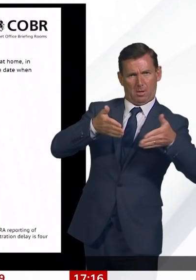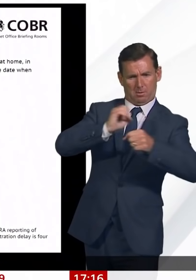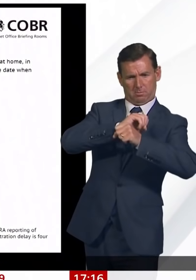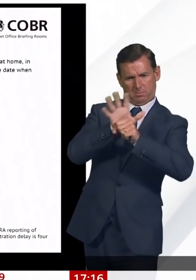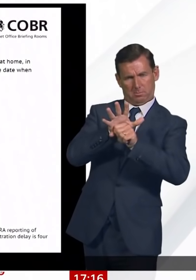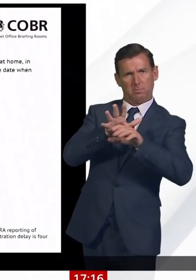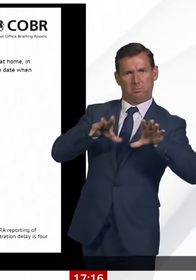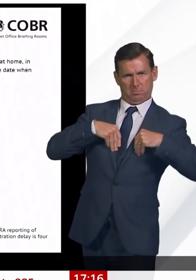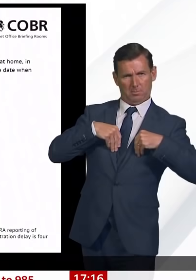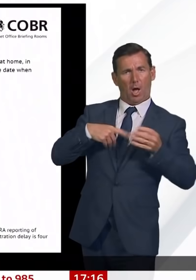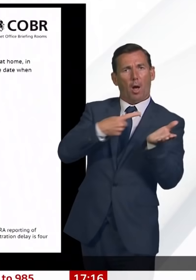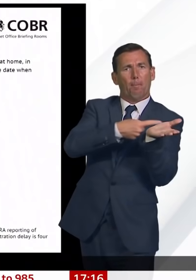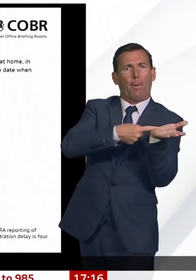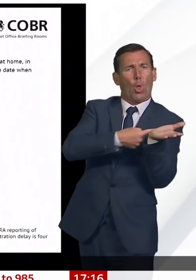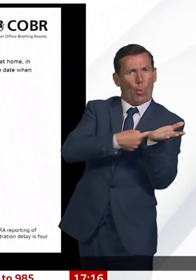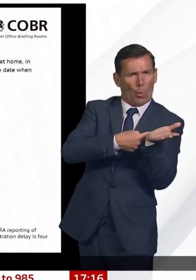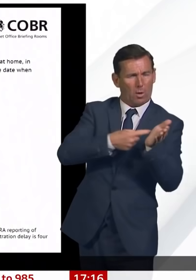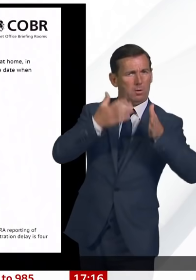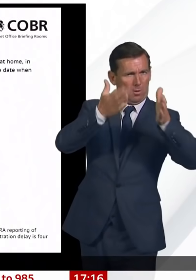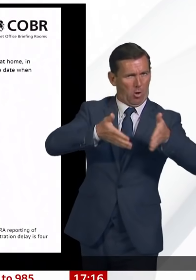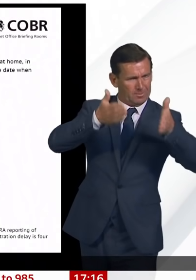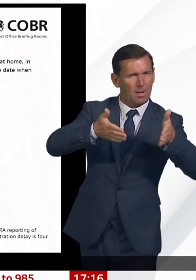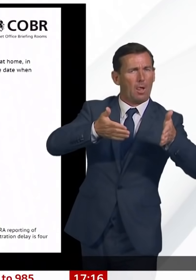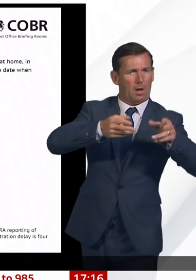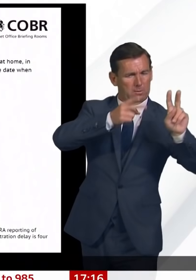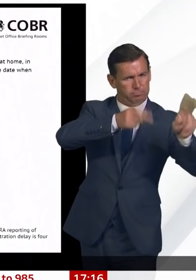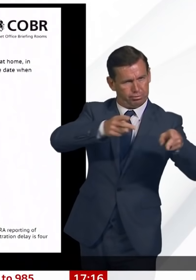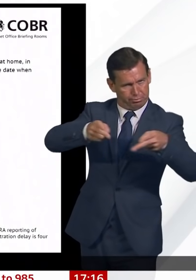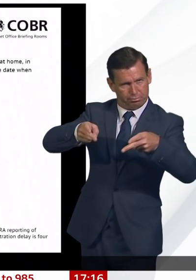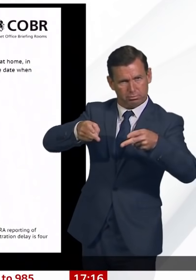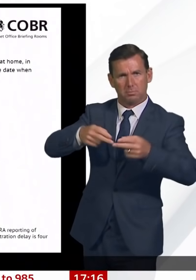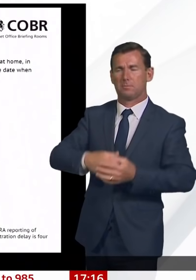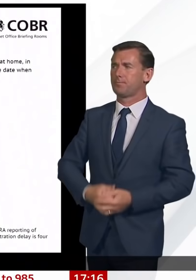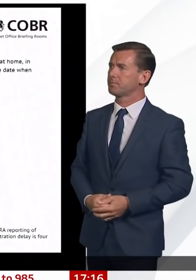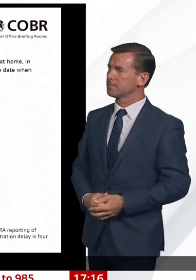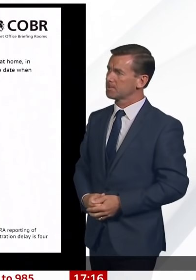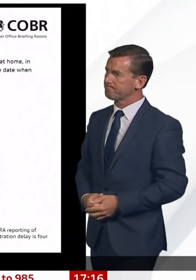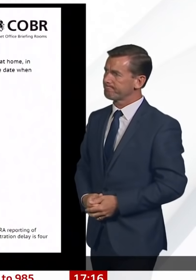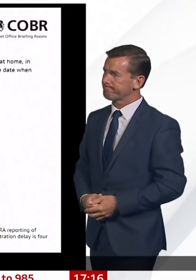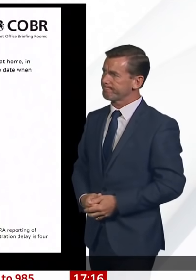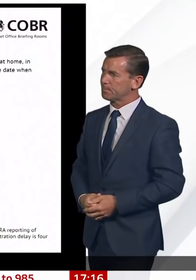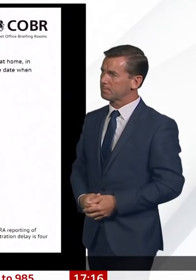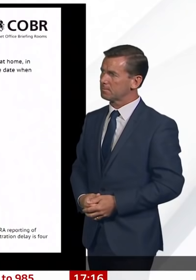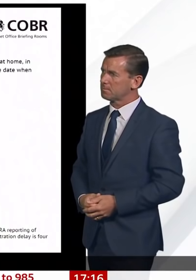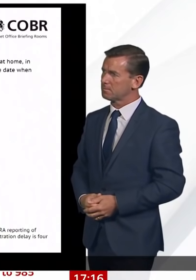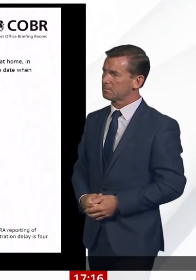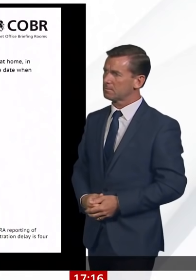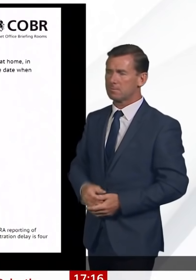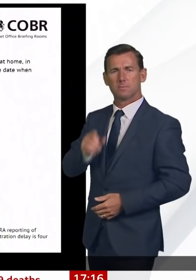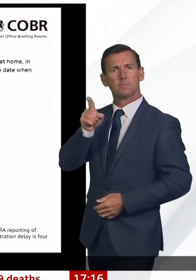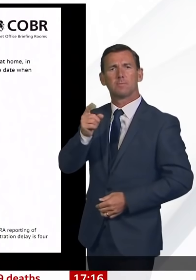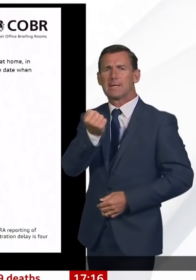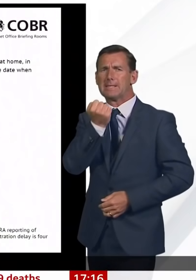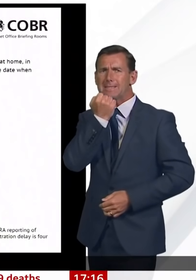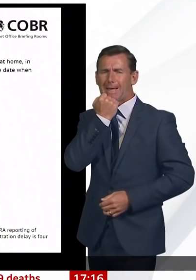COVID-19. Those are the blue columns on the graph. And those are by date